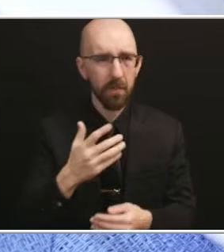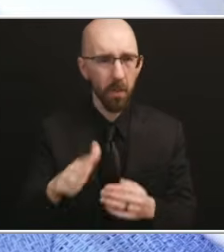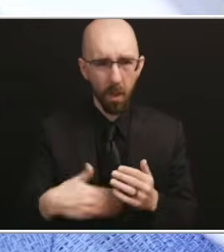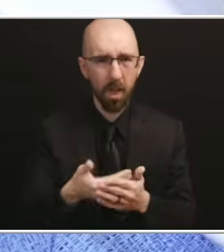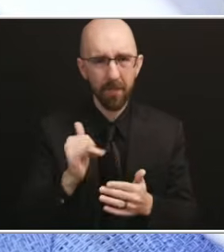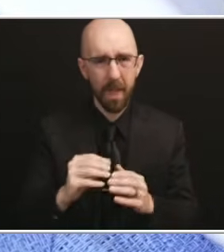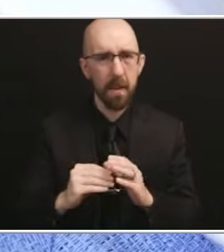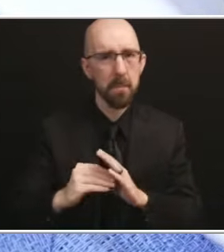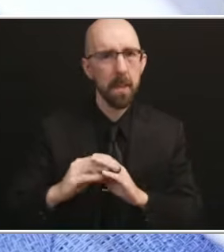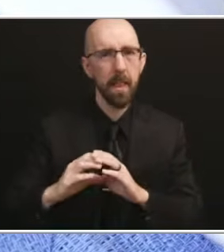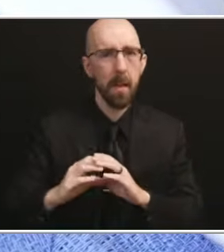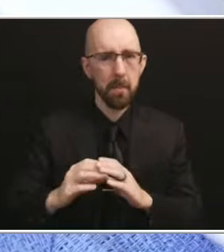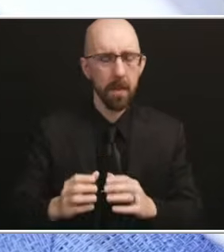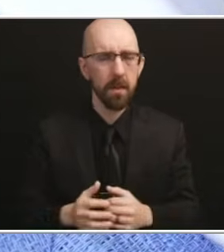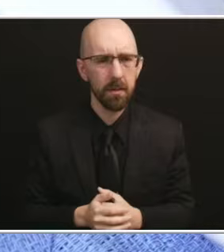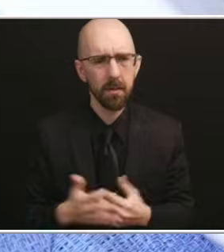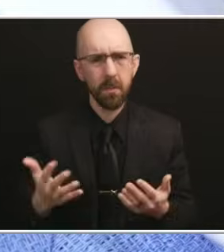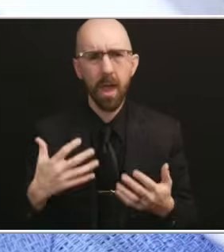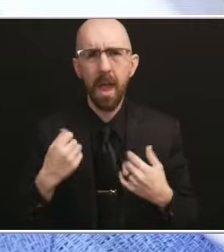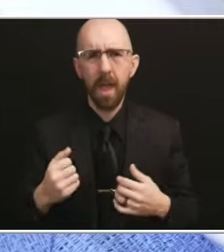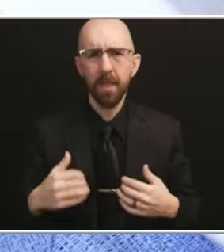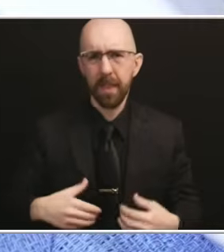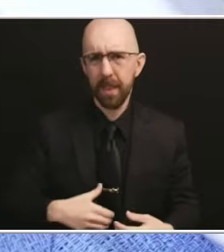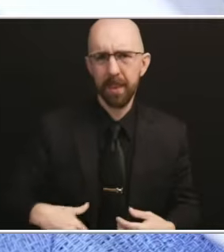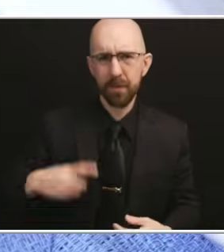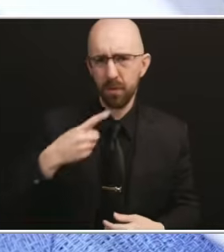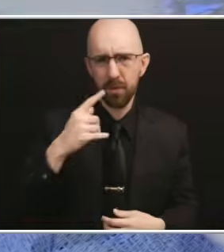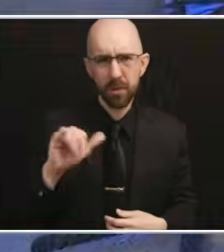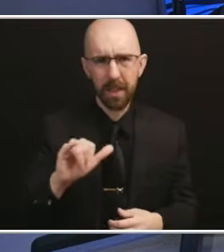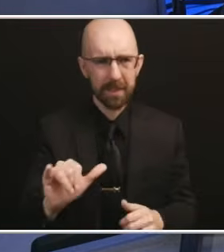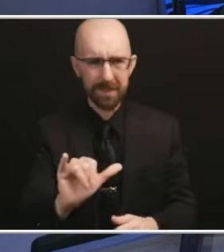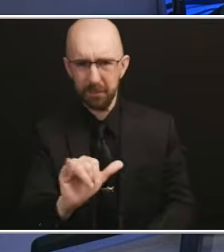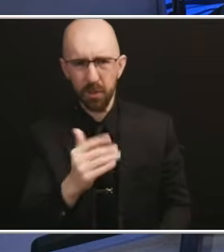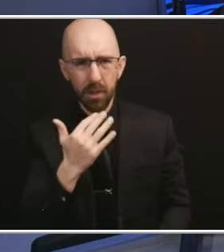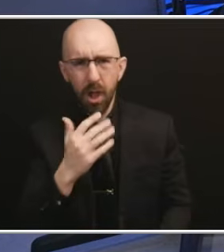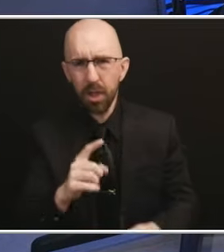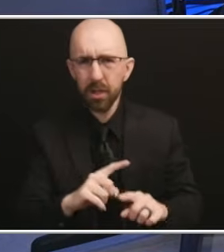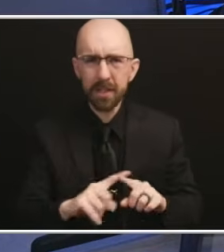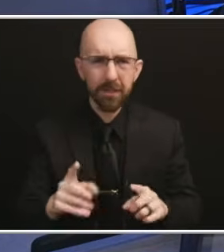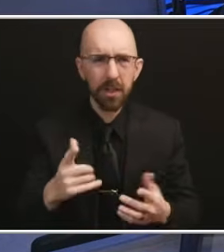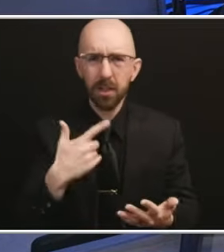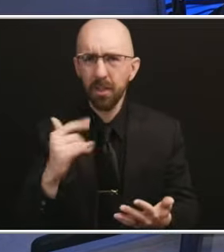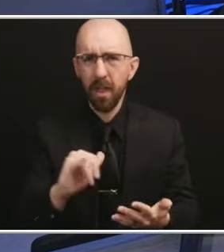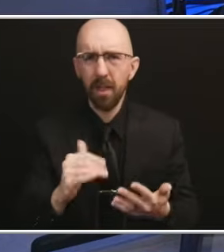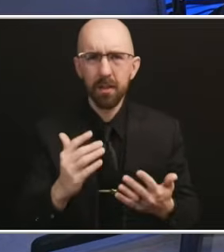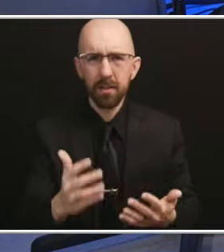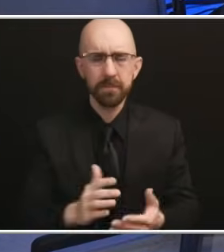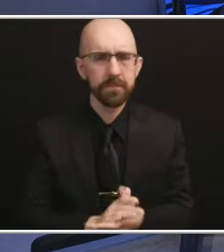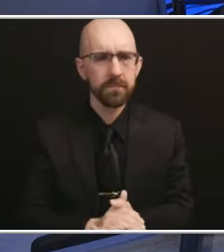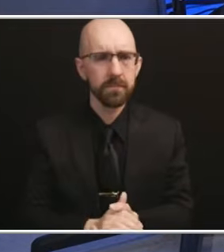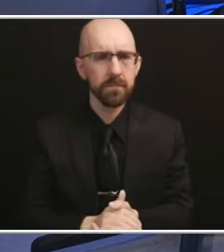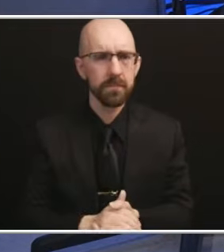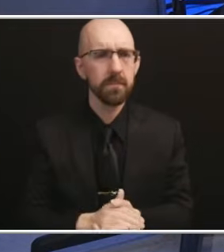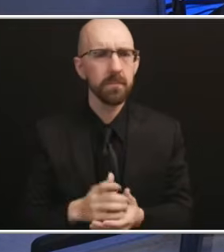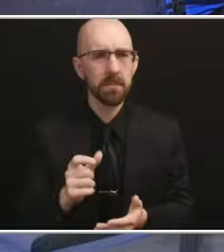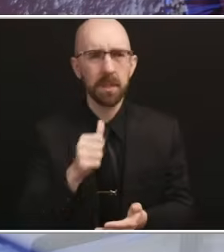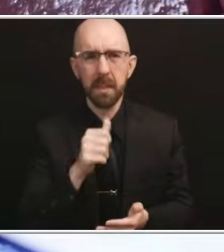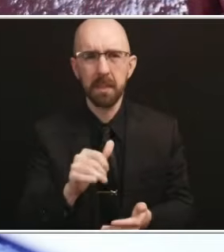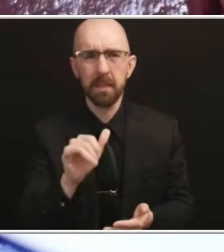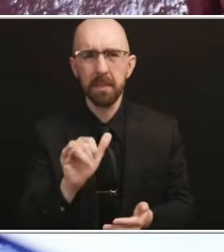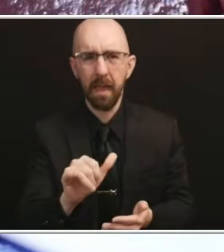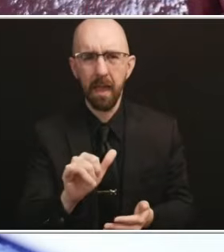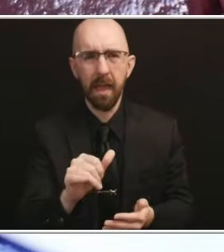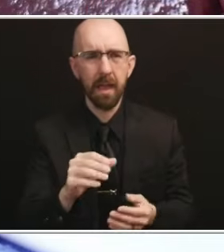So what does a healthy liver look like? Is it similar in color, or is it different? What does it look like? It's a little more of a nutmeg color, so I know we're